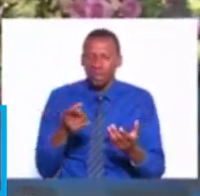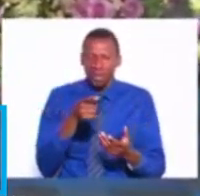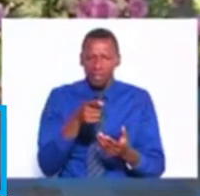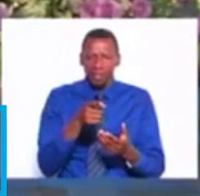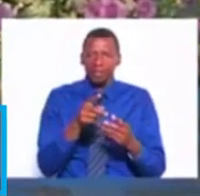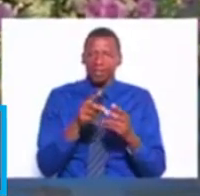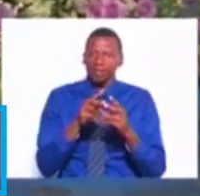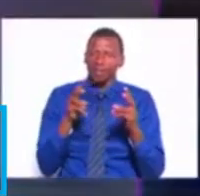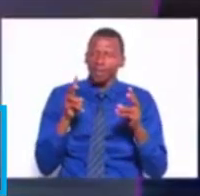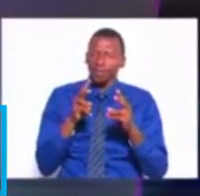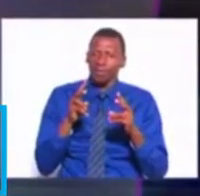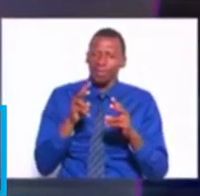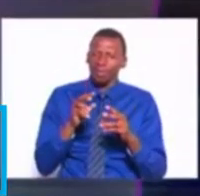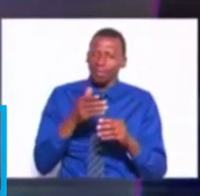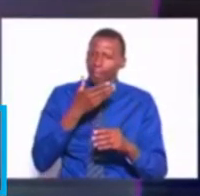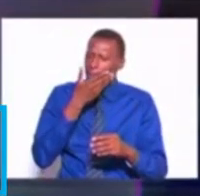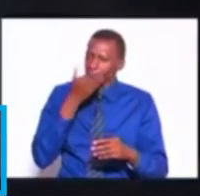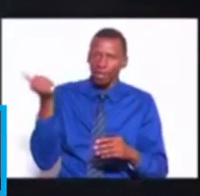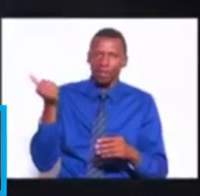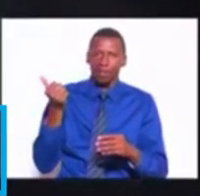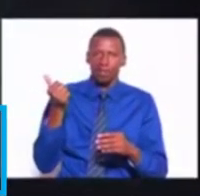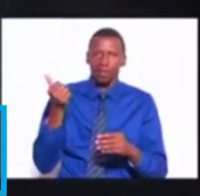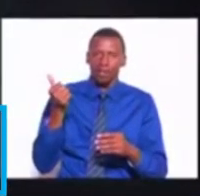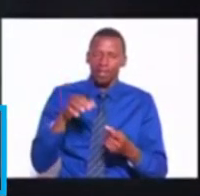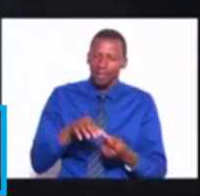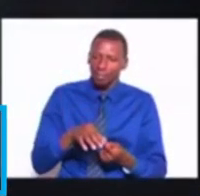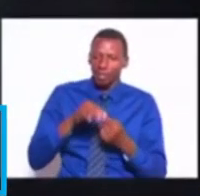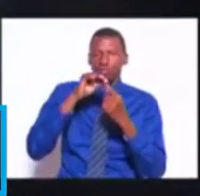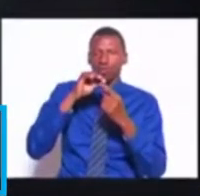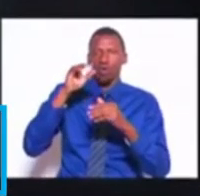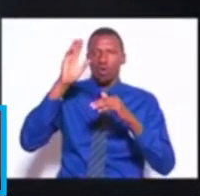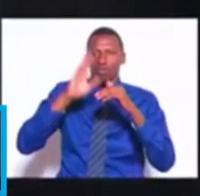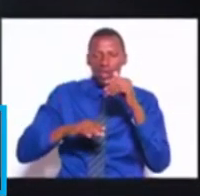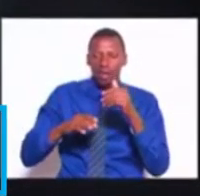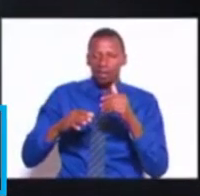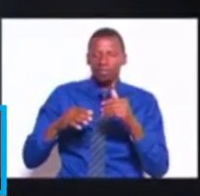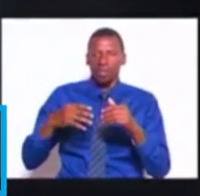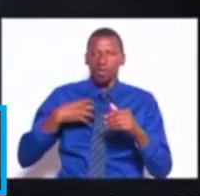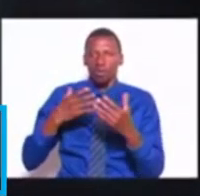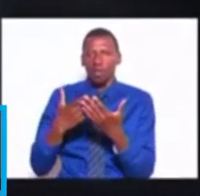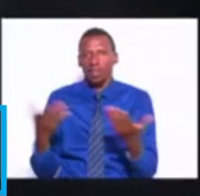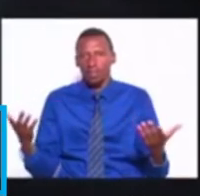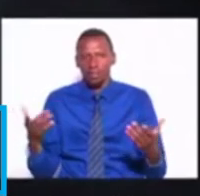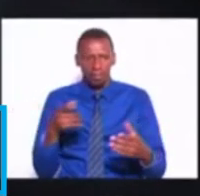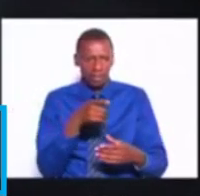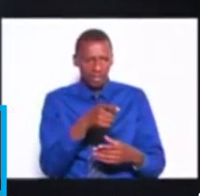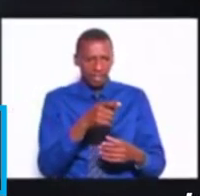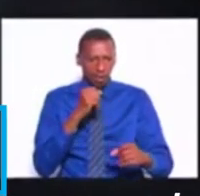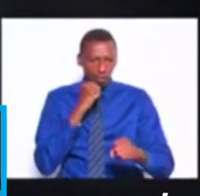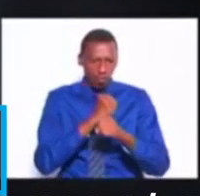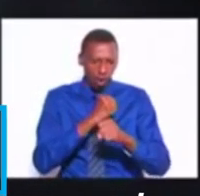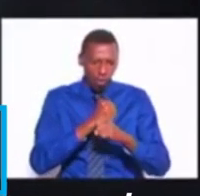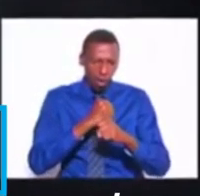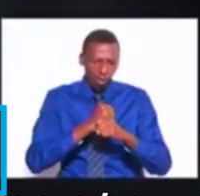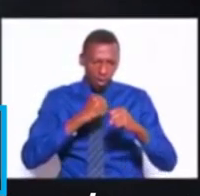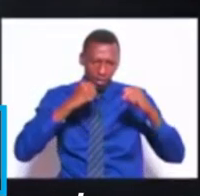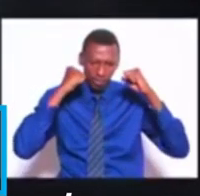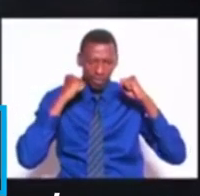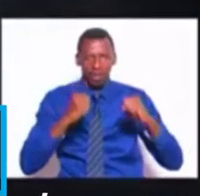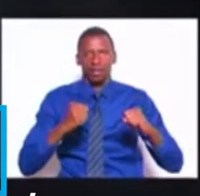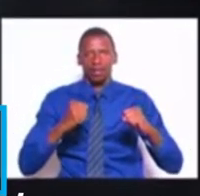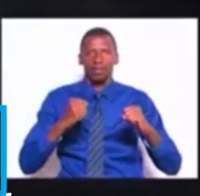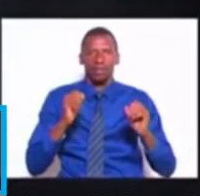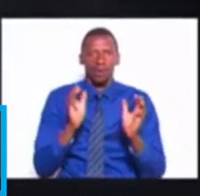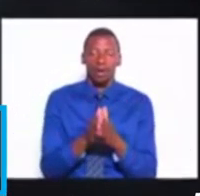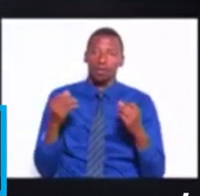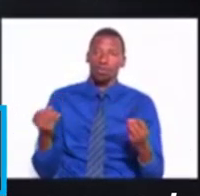worth far more than rubies. She is a hard worker. Hallelujah.